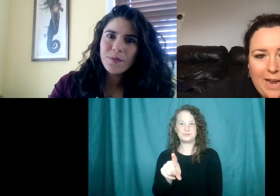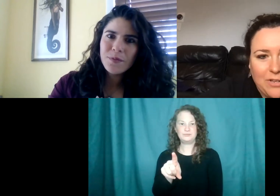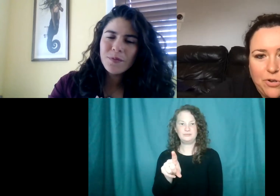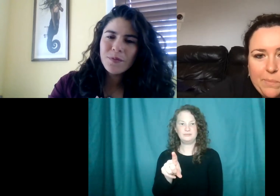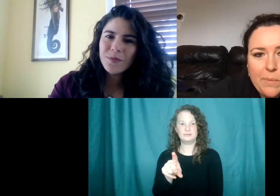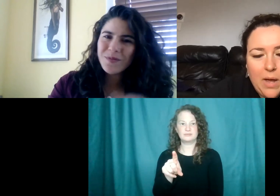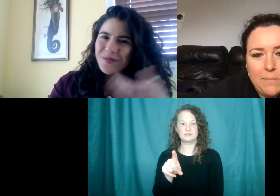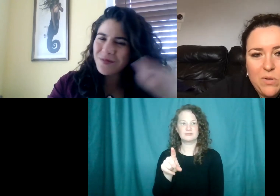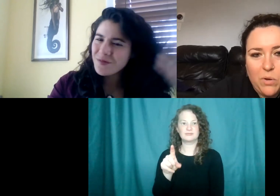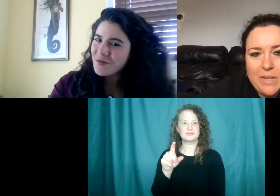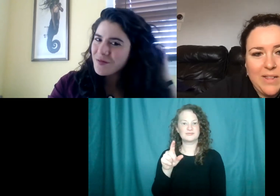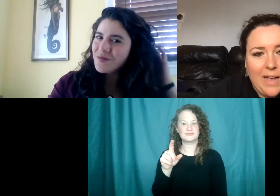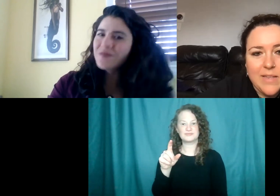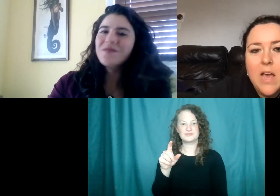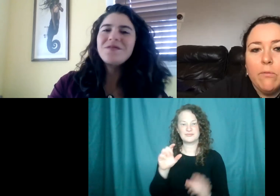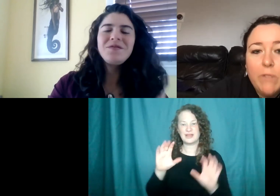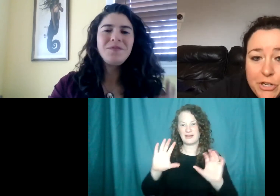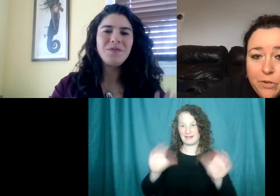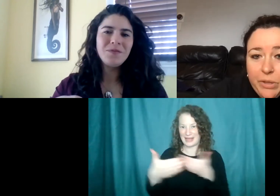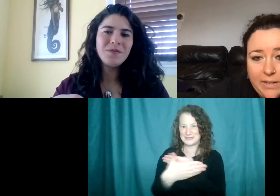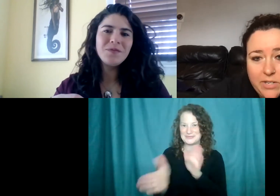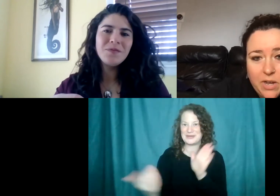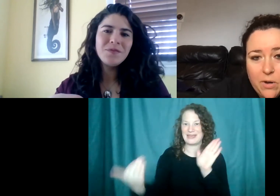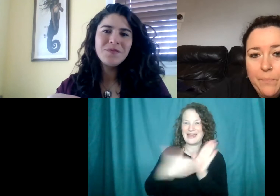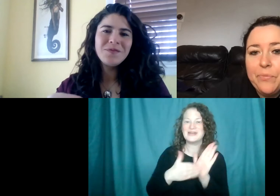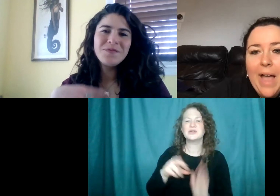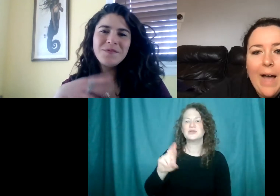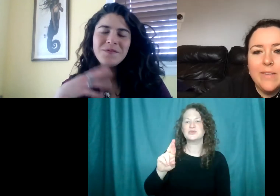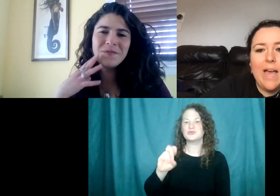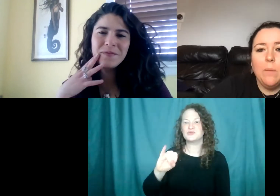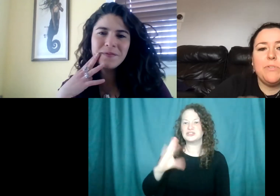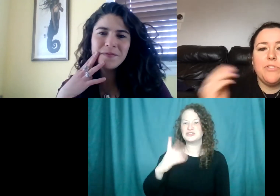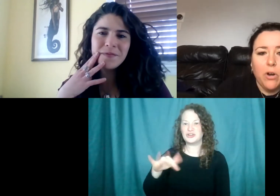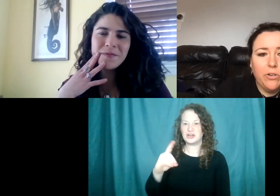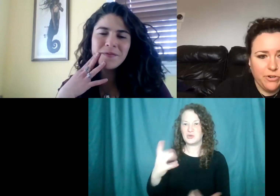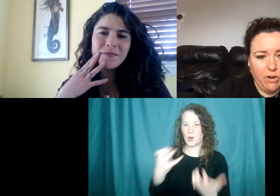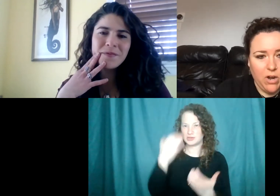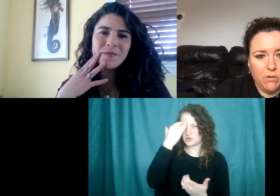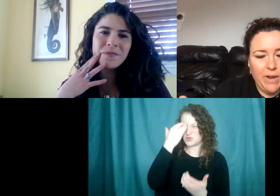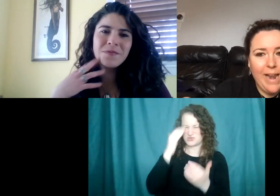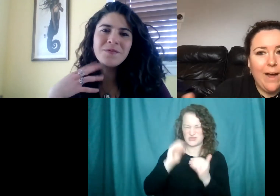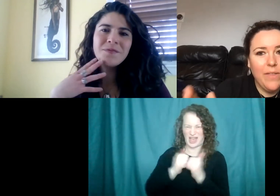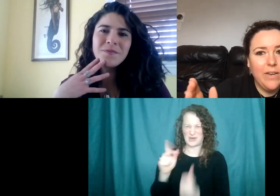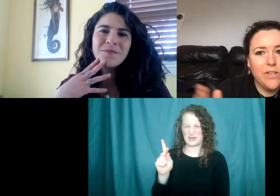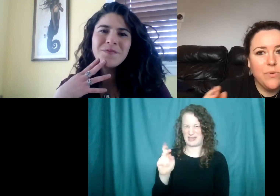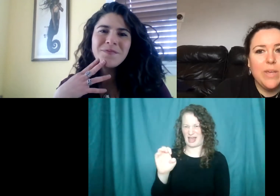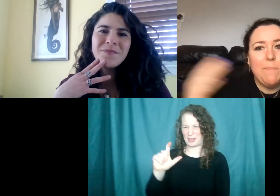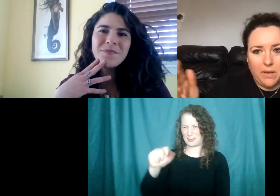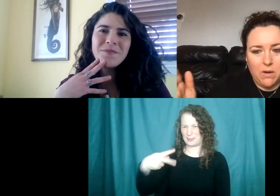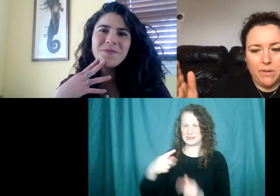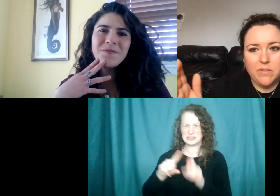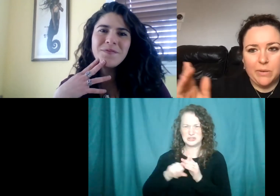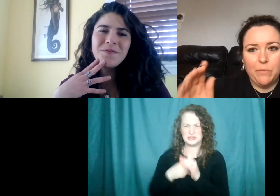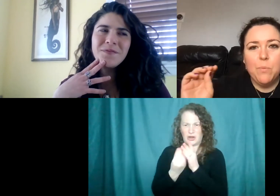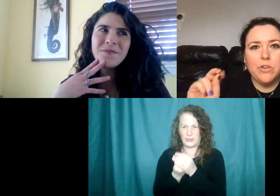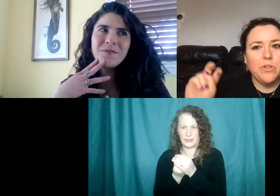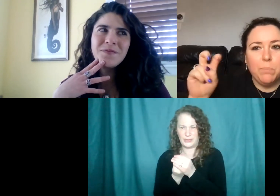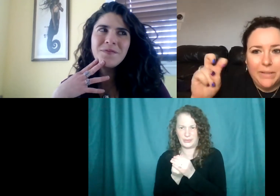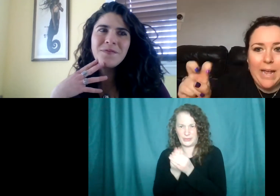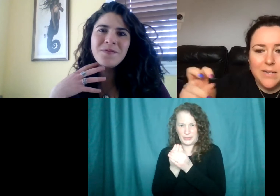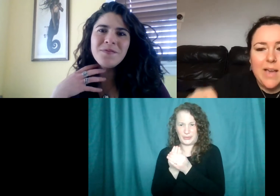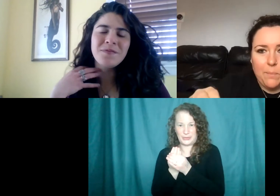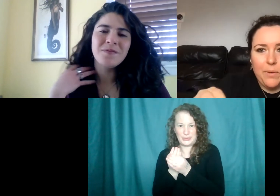Pawtucket classroom, Ms. Goldman's class. Richard would like to know, how does kelp start to grow, and how then do you keep it going? So like if you